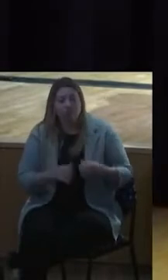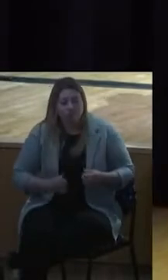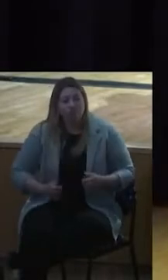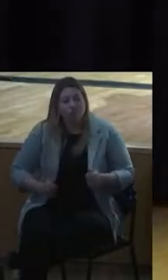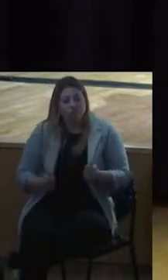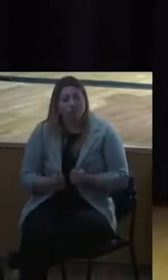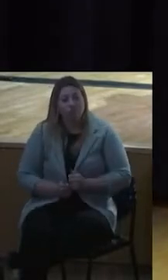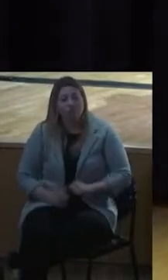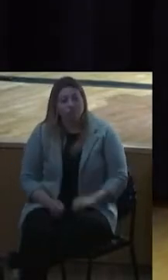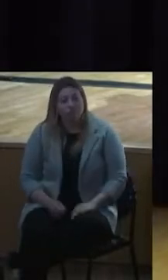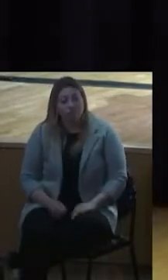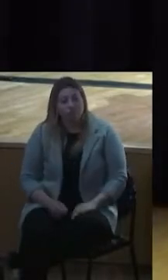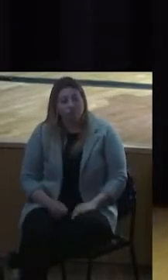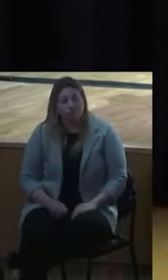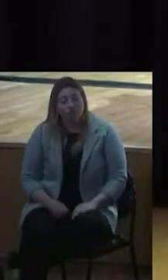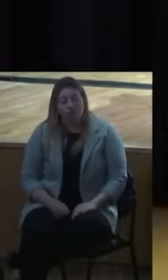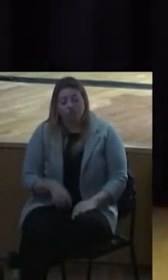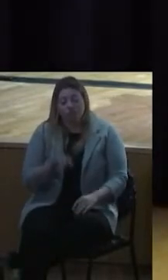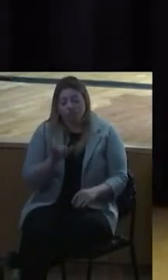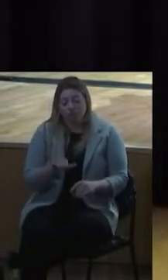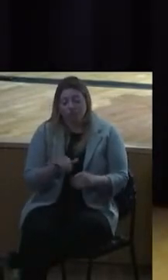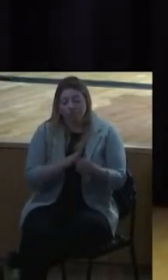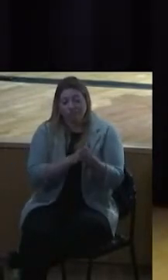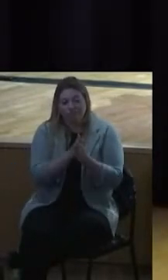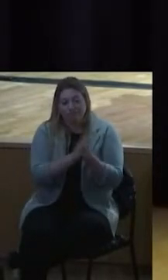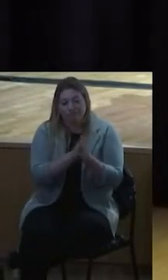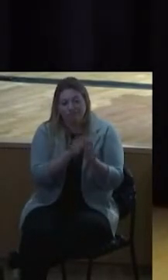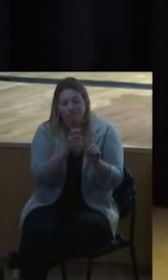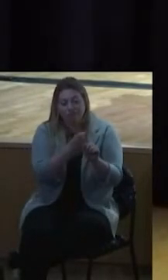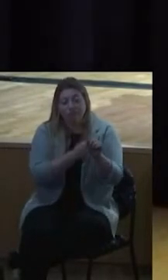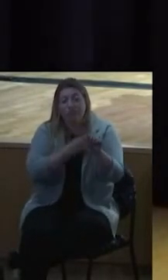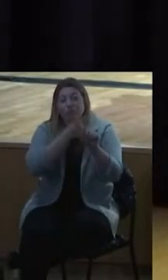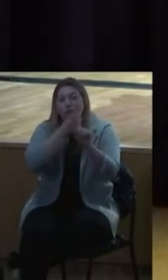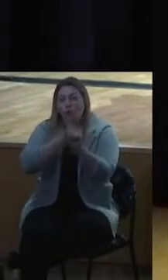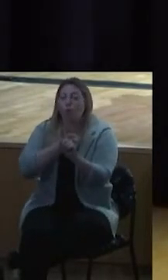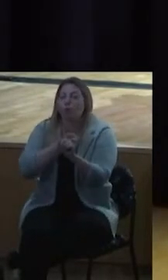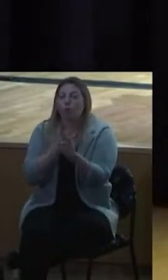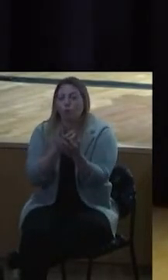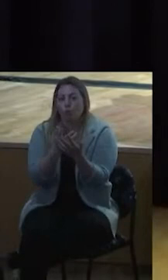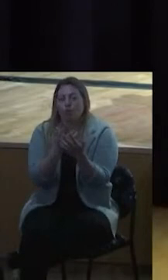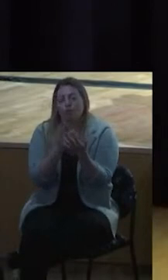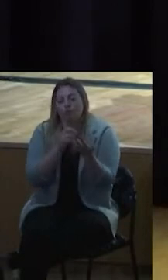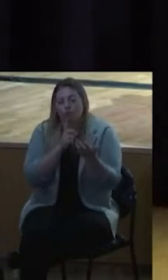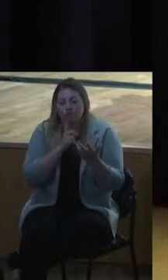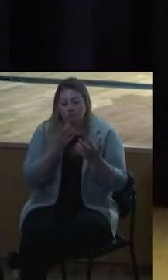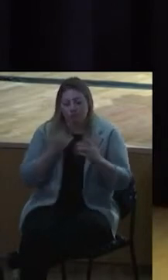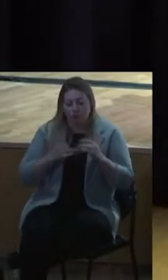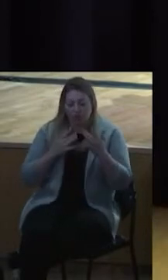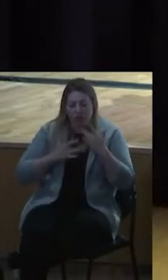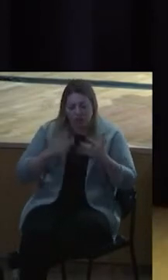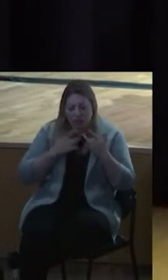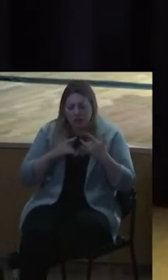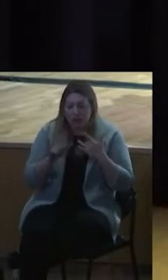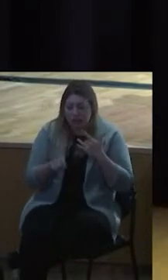Like, you know, the ambition comes from the desire out of disparity and need, right?